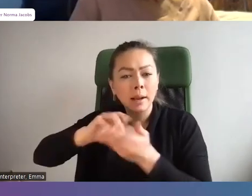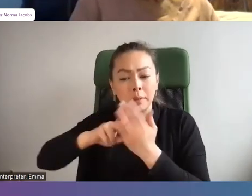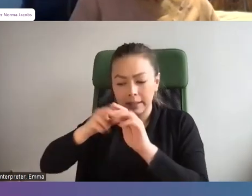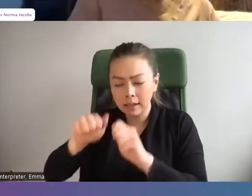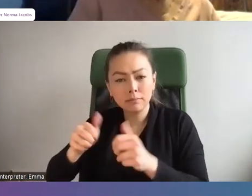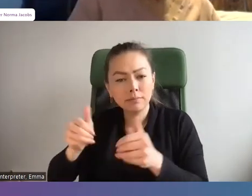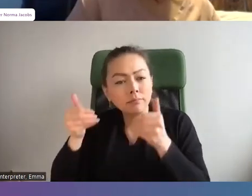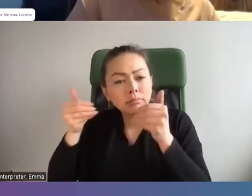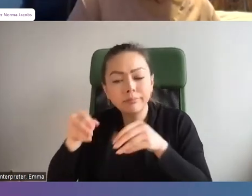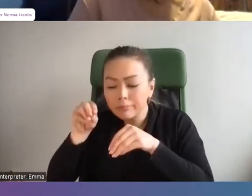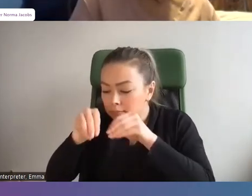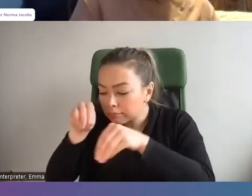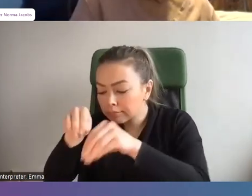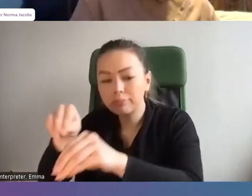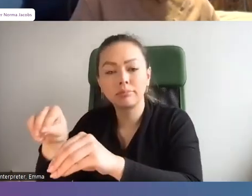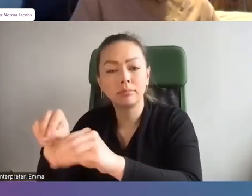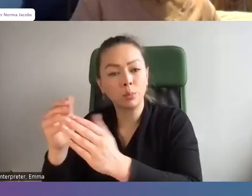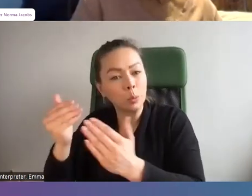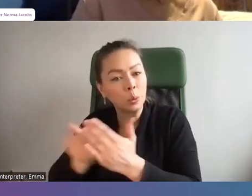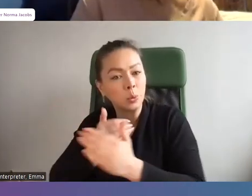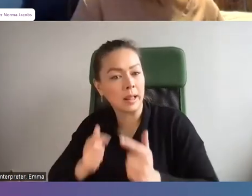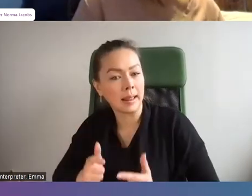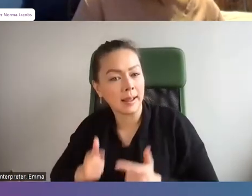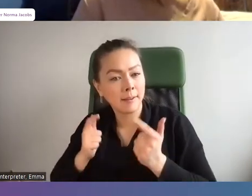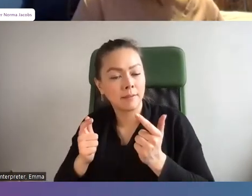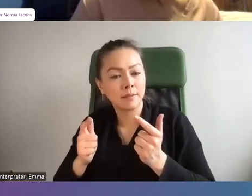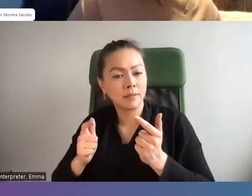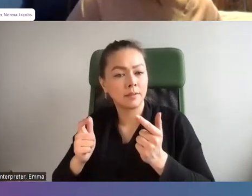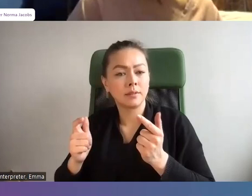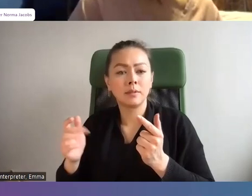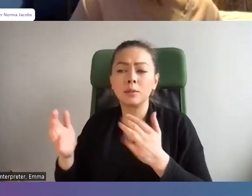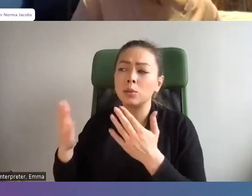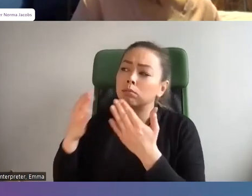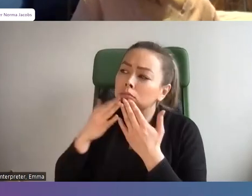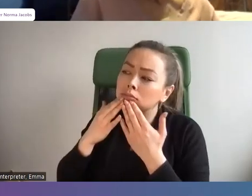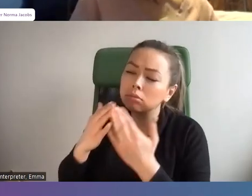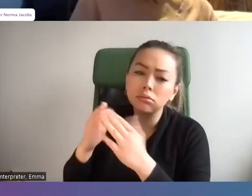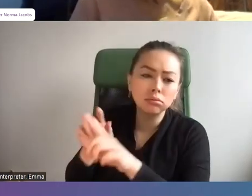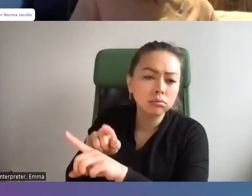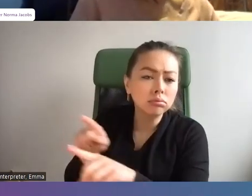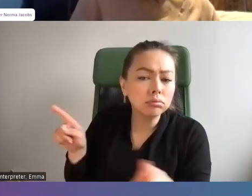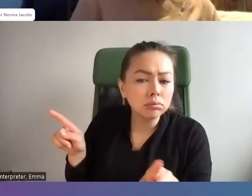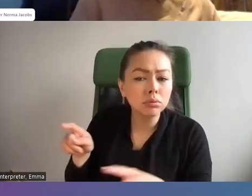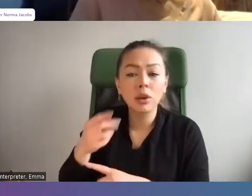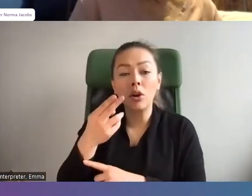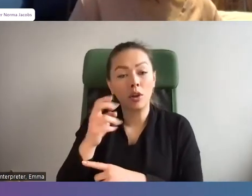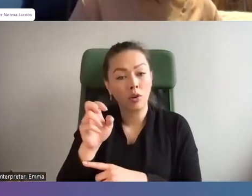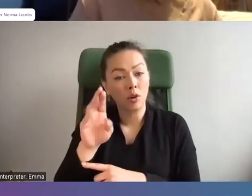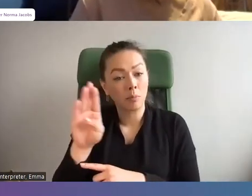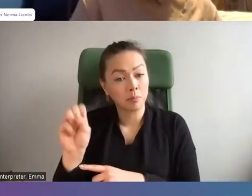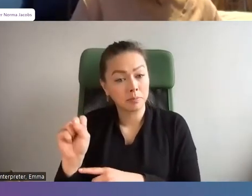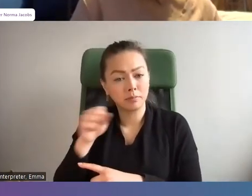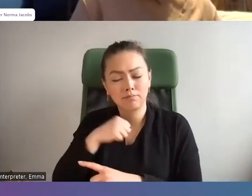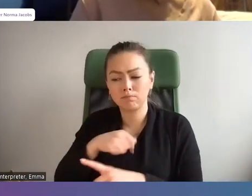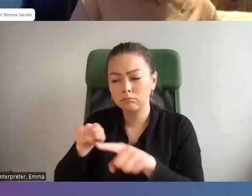life. And so we give thanks for that, for those birds and the many responsibilities they have, because they